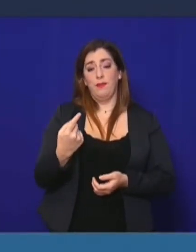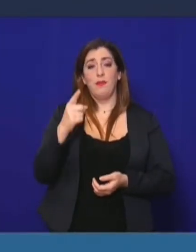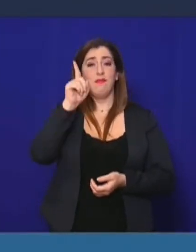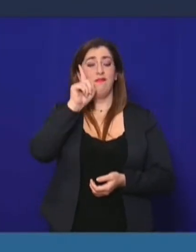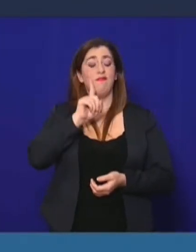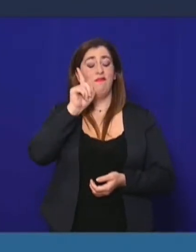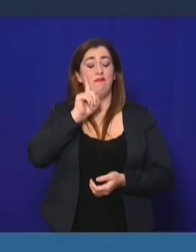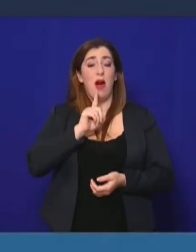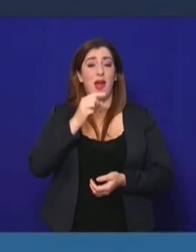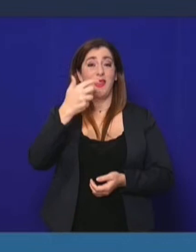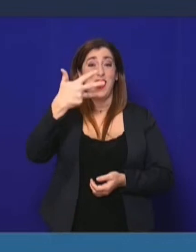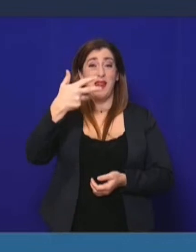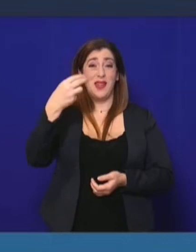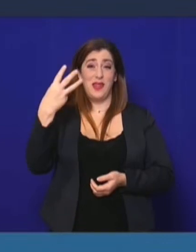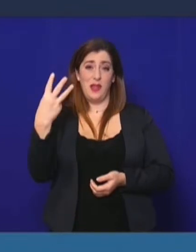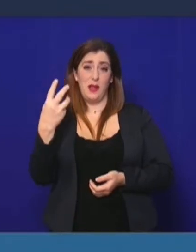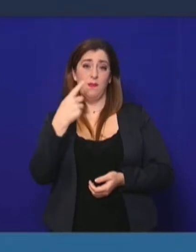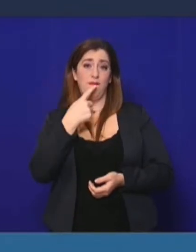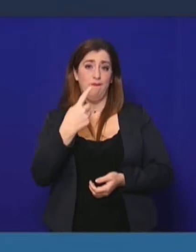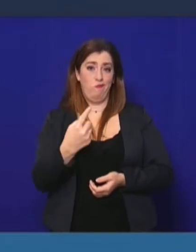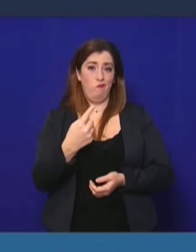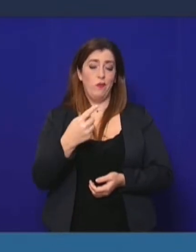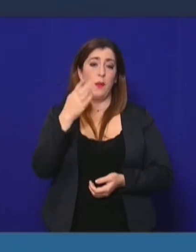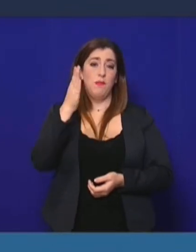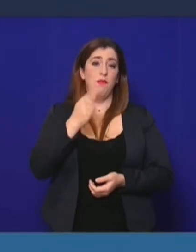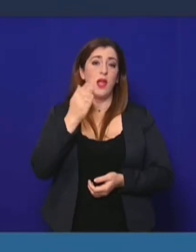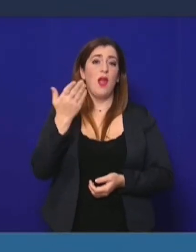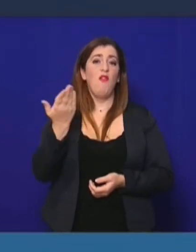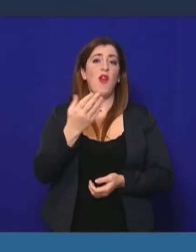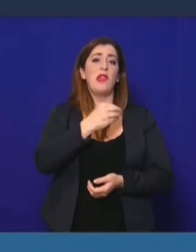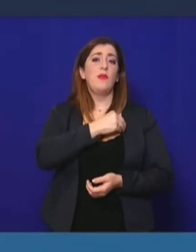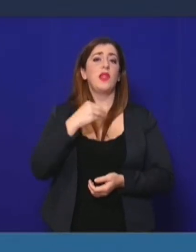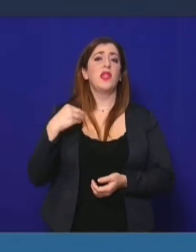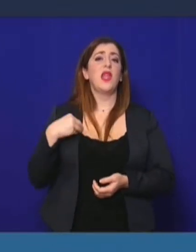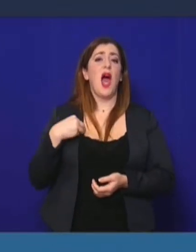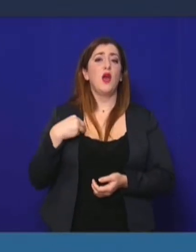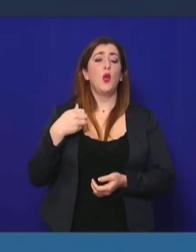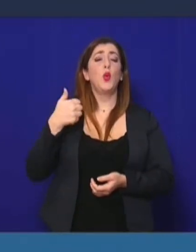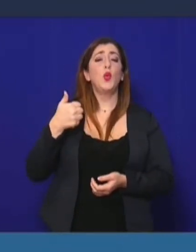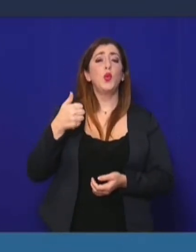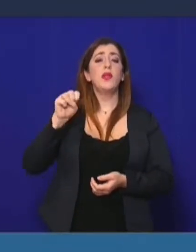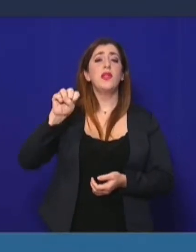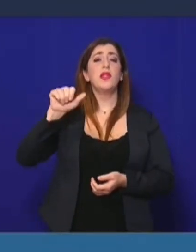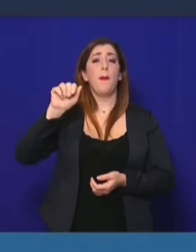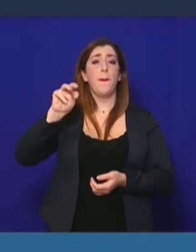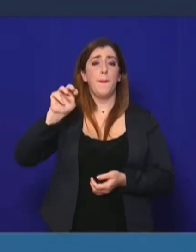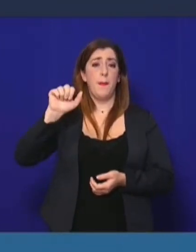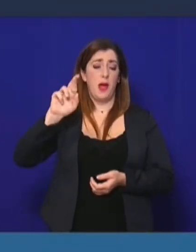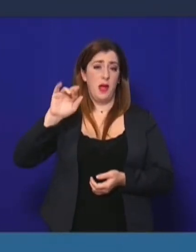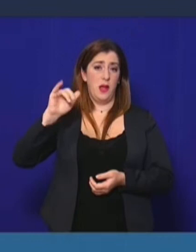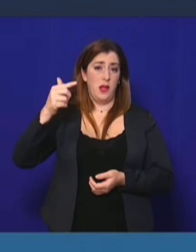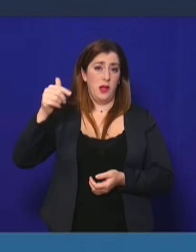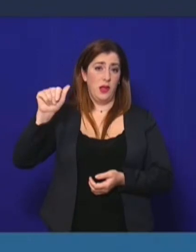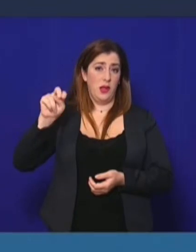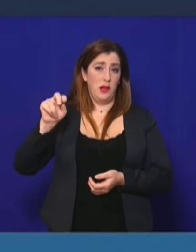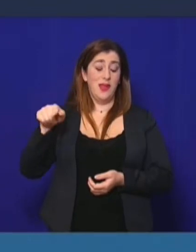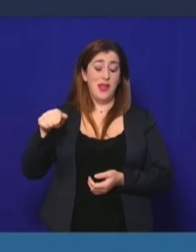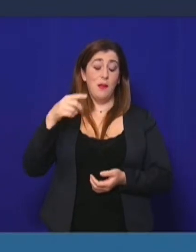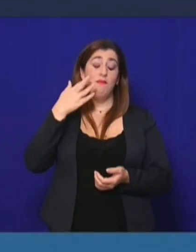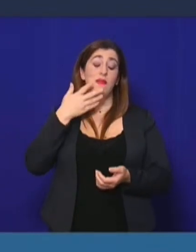sena li mietet il-bira fil-Good Samaritan u din kienet pożittiva fit-22 ta' Diċembru.